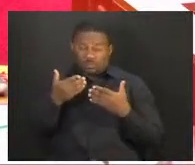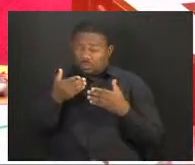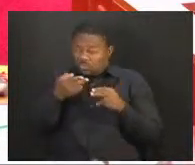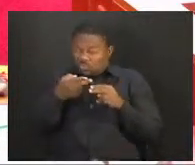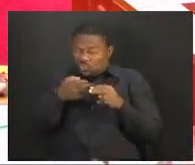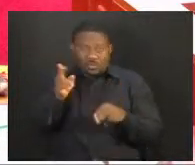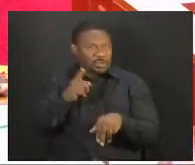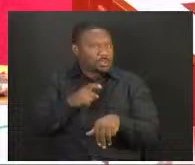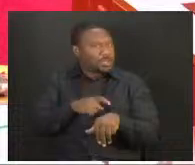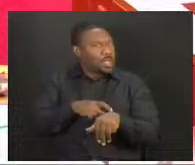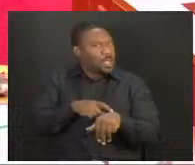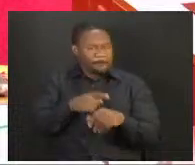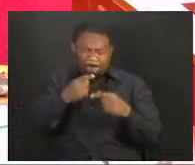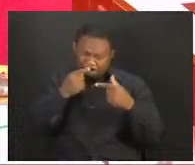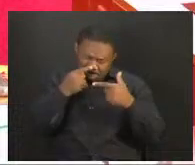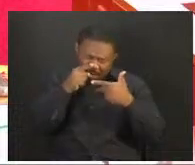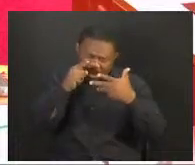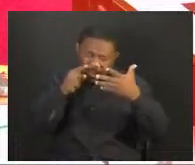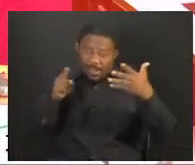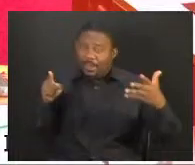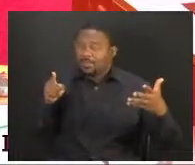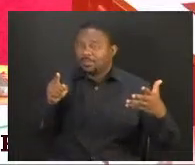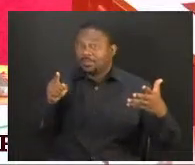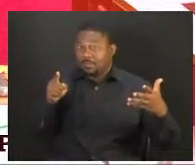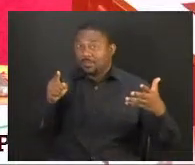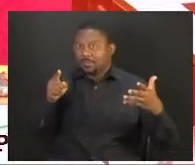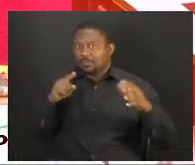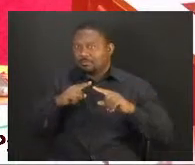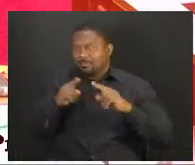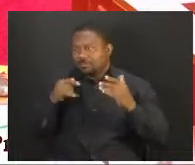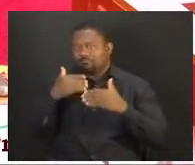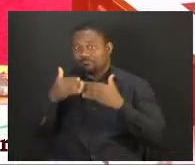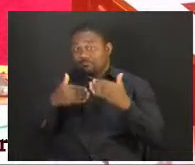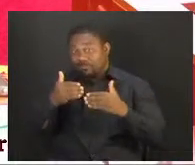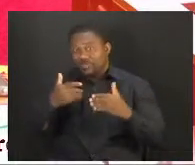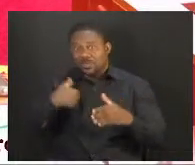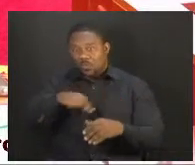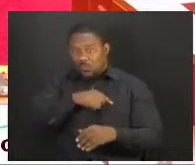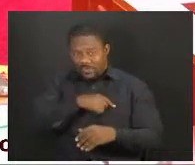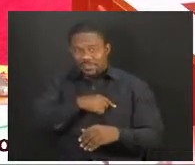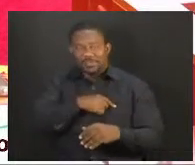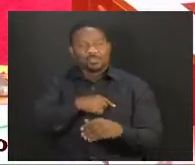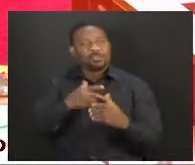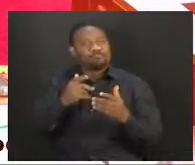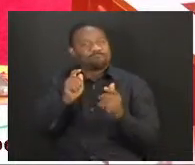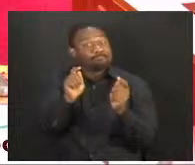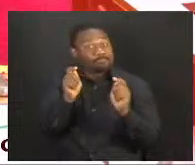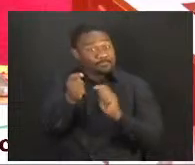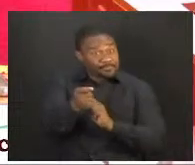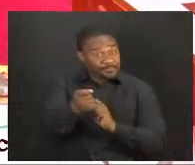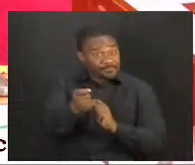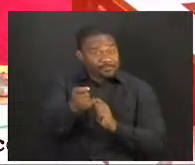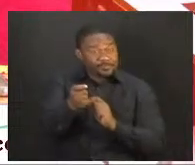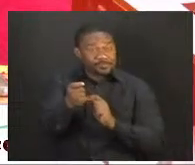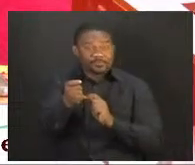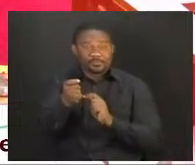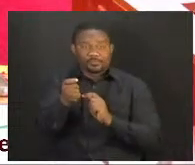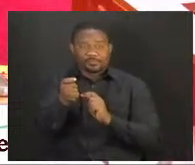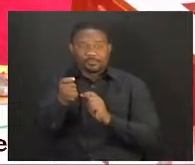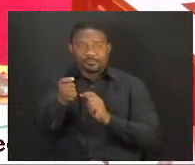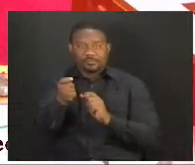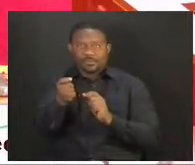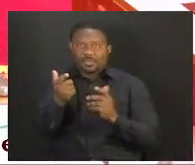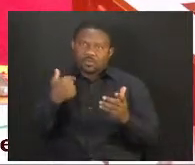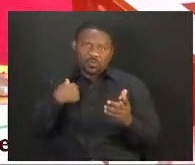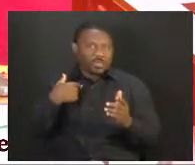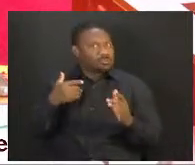time, but this is only the beginning. Our commitment to reform we will not waver on